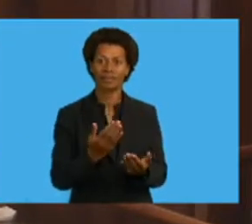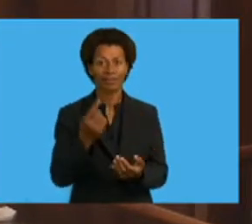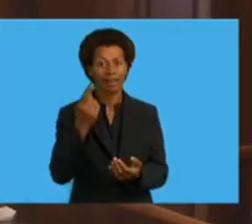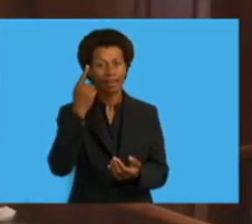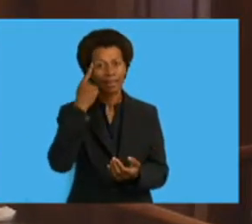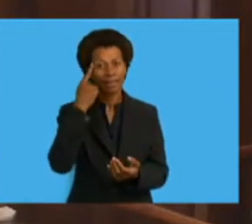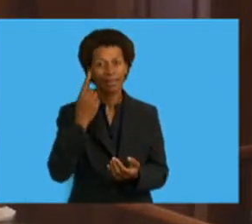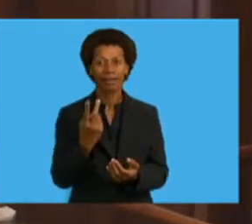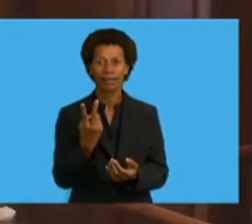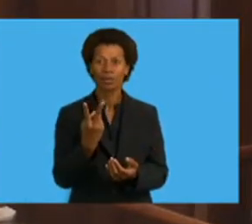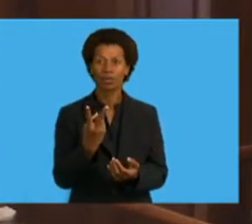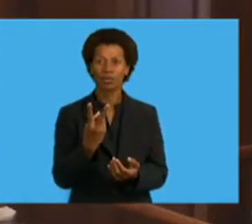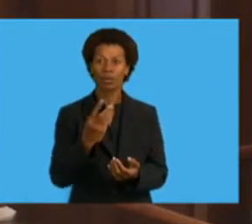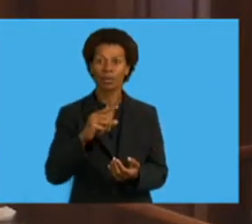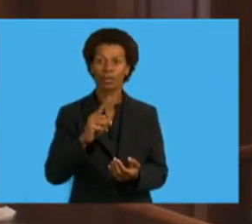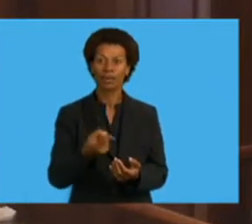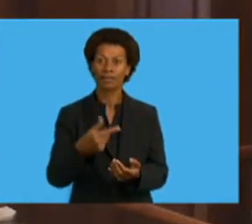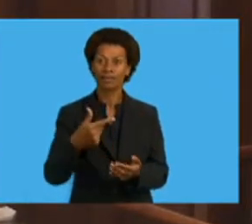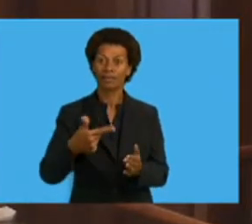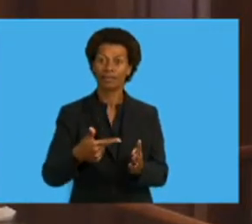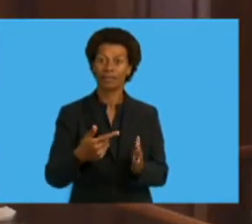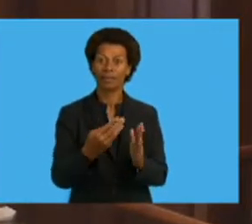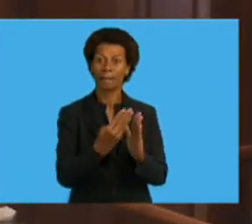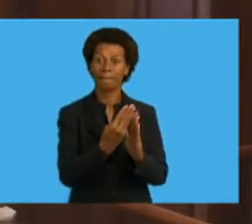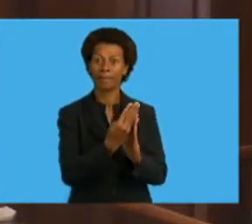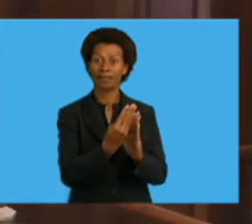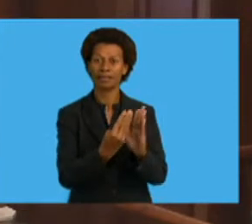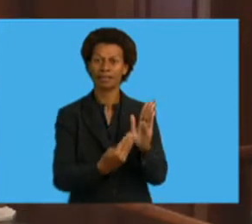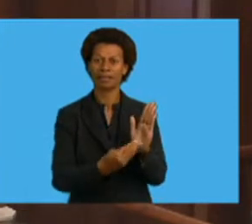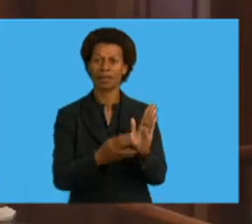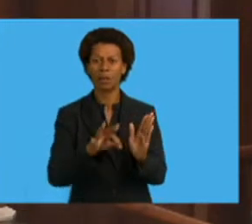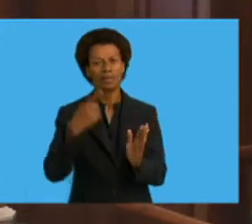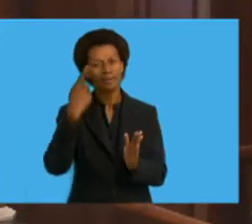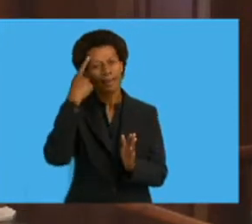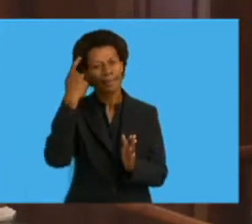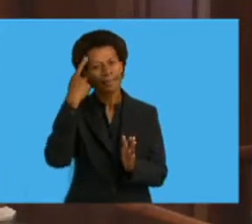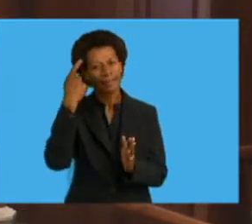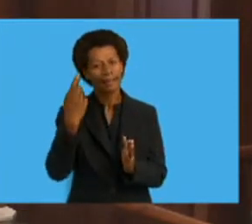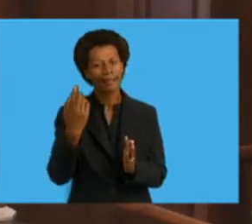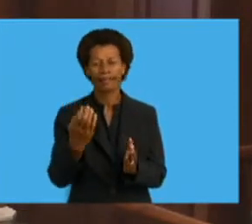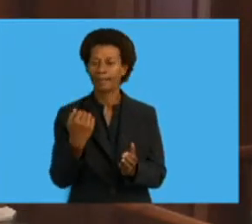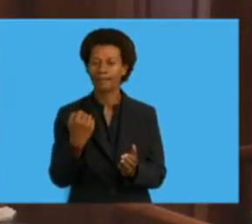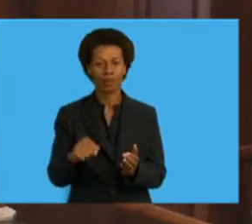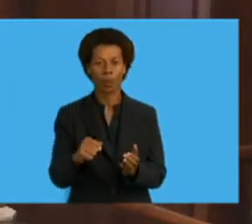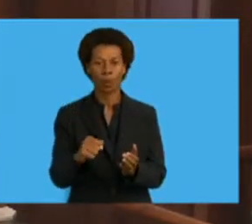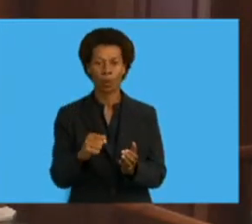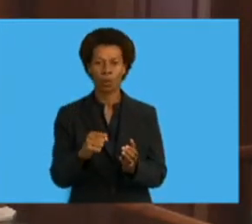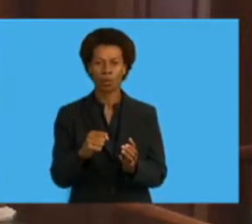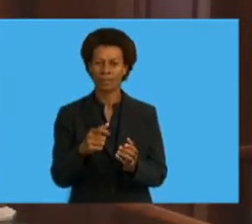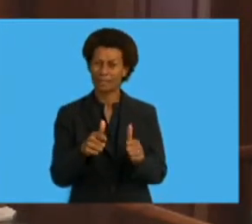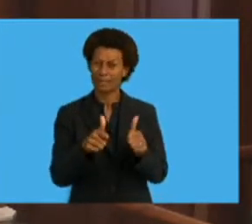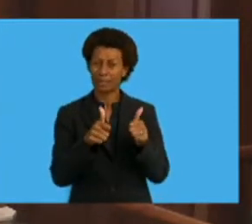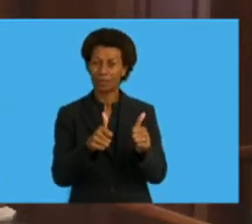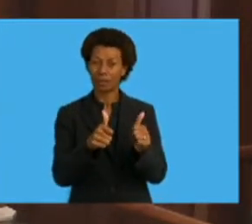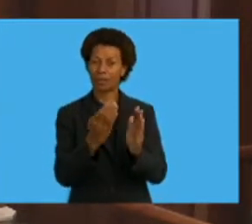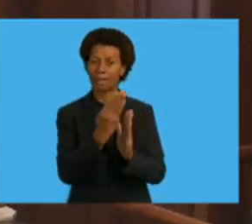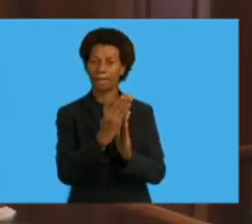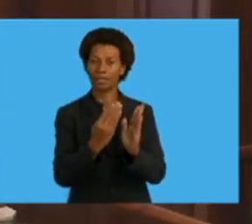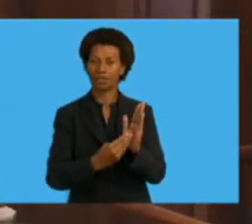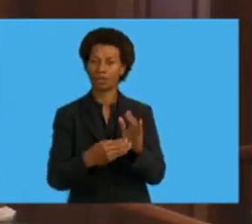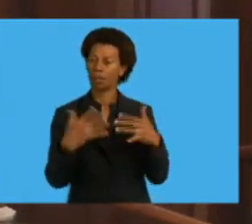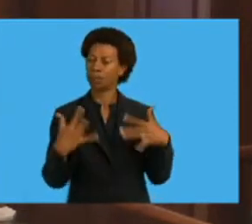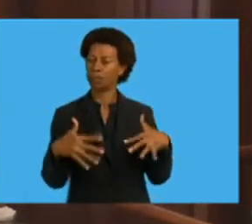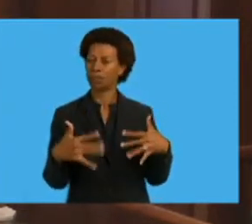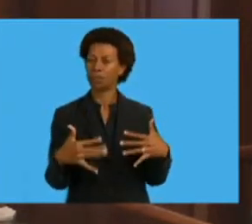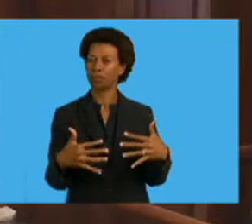the 2017 budget isn't just imaginative. It is brilliant. It is a brilliant budget.